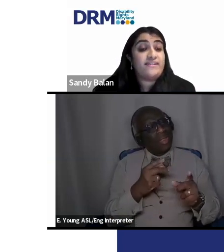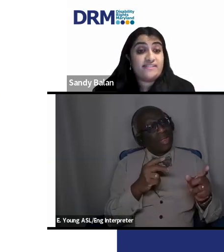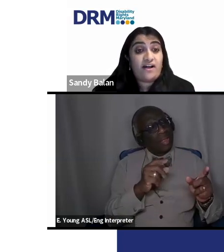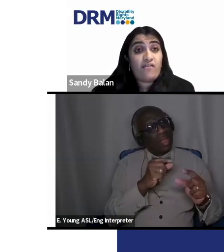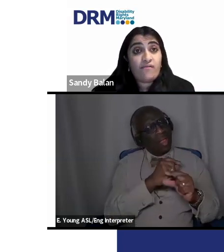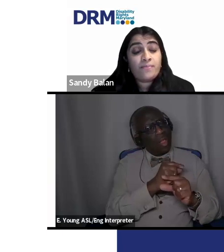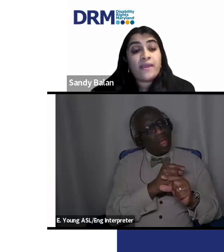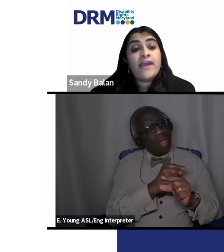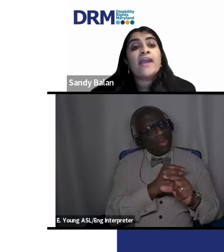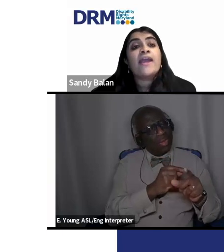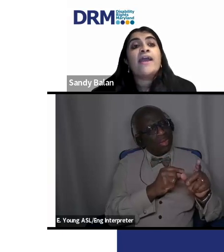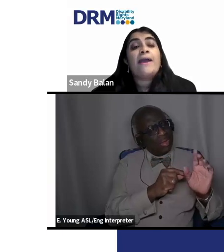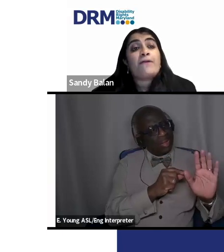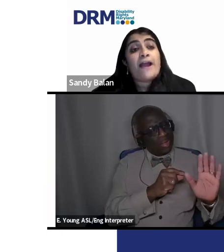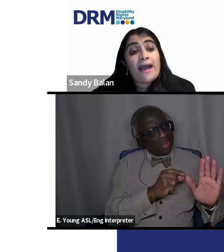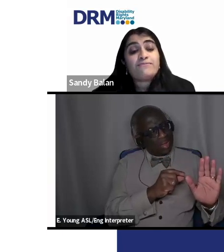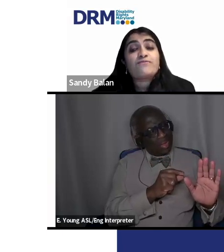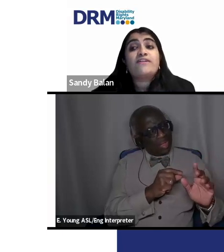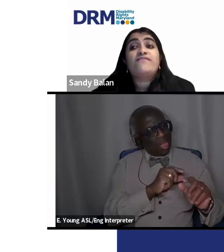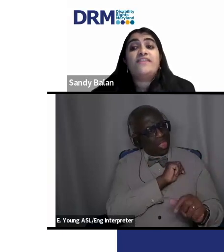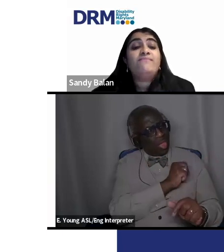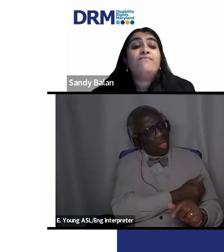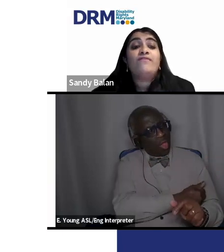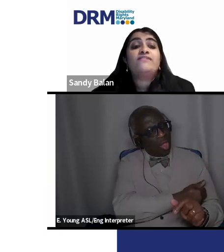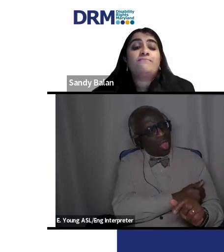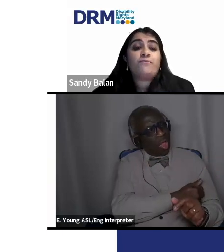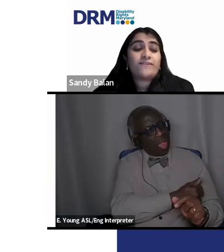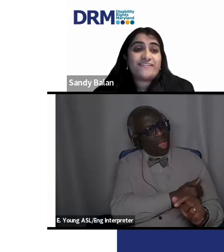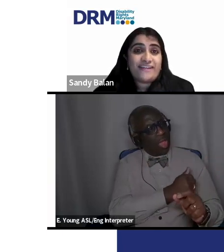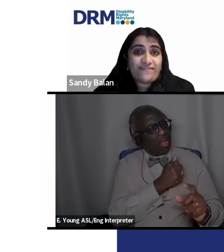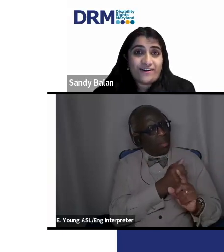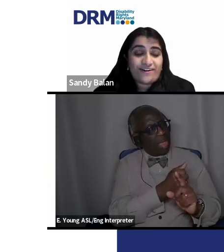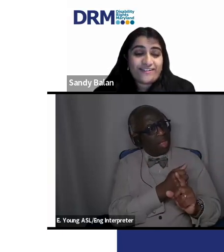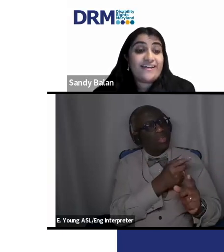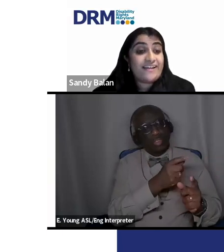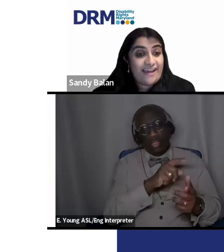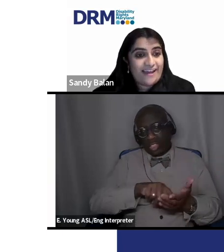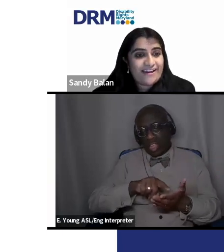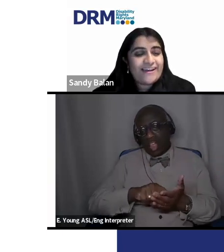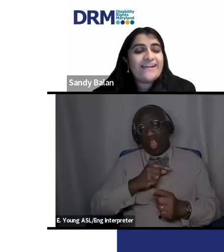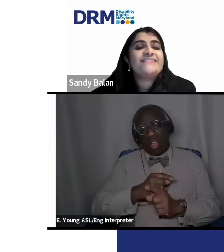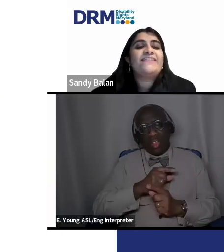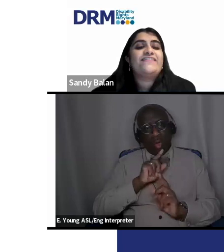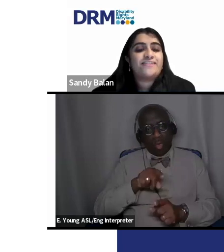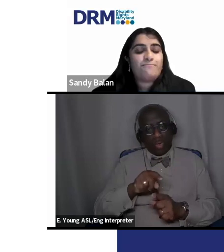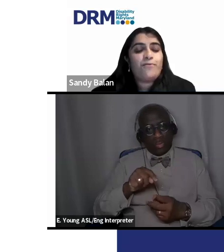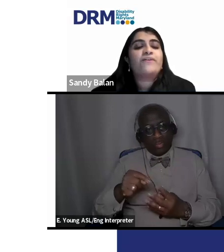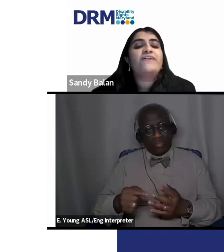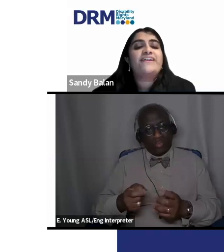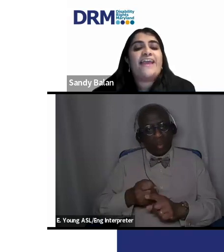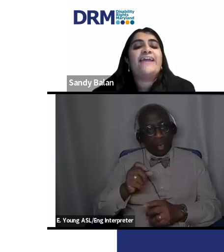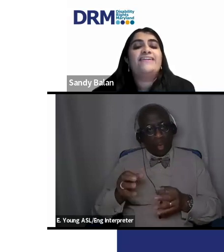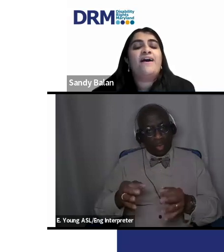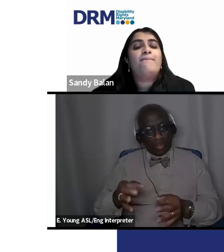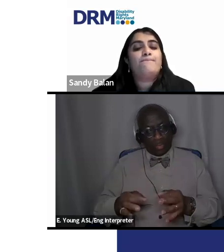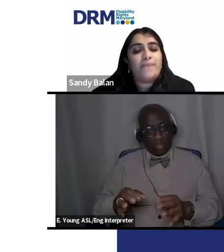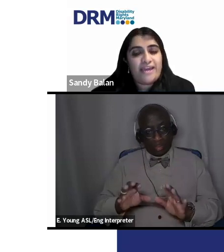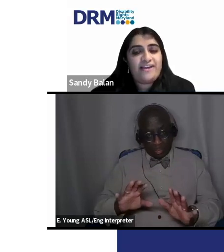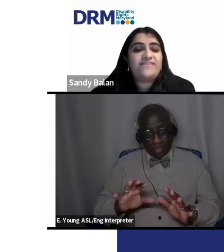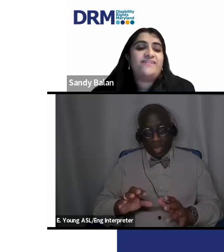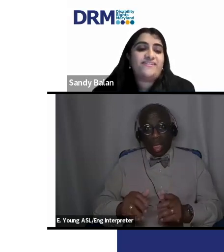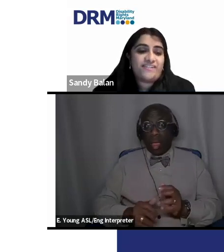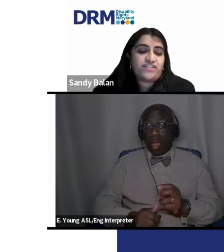guardianship order itself. And perhaps one of the most important safeguards, again, is that the supporter